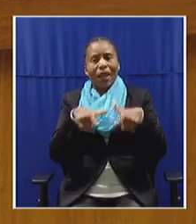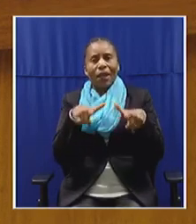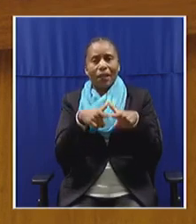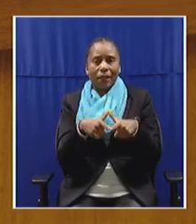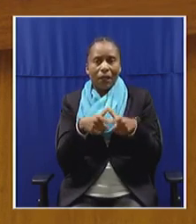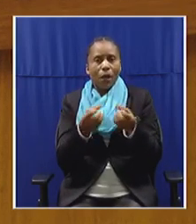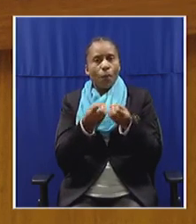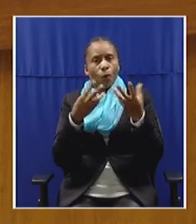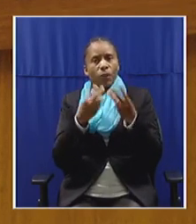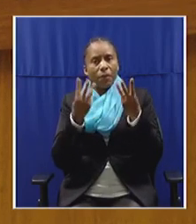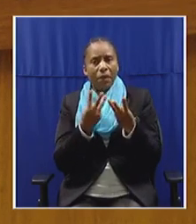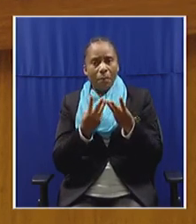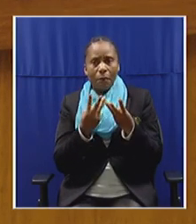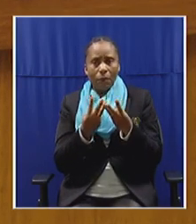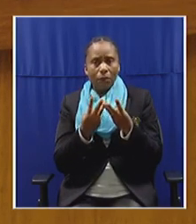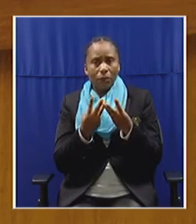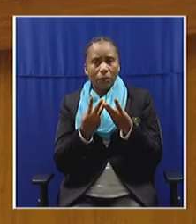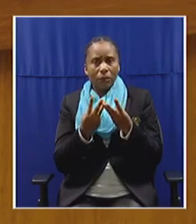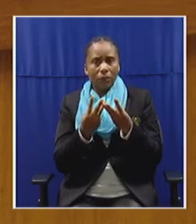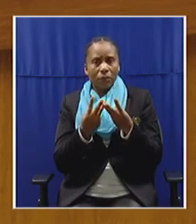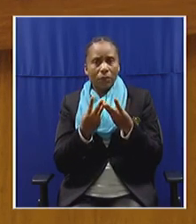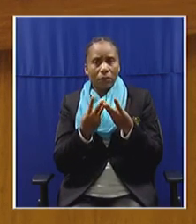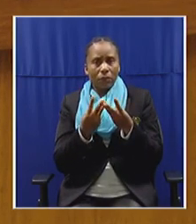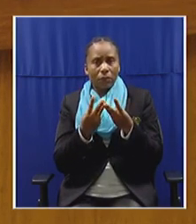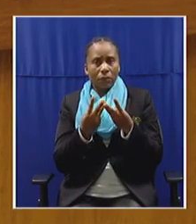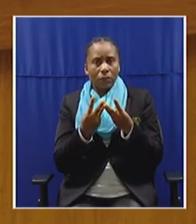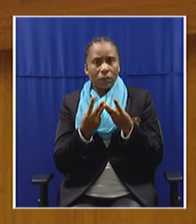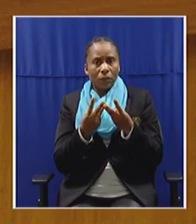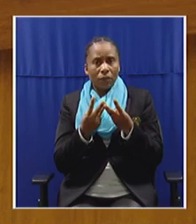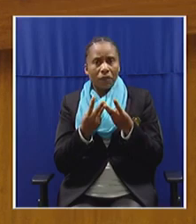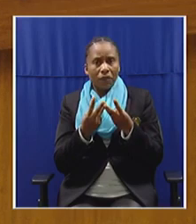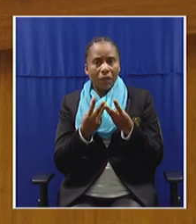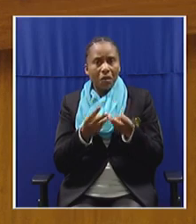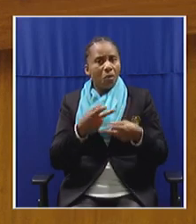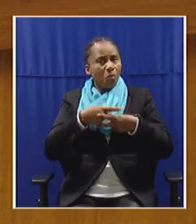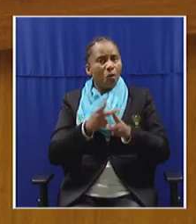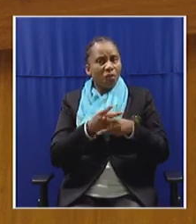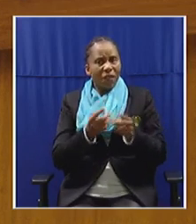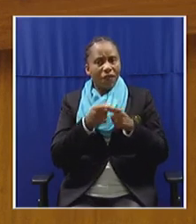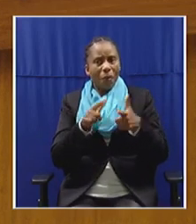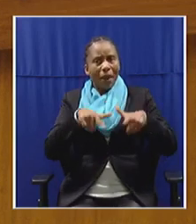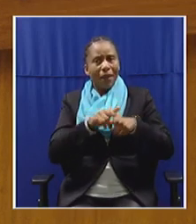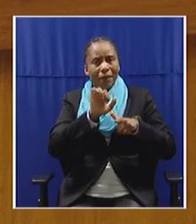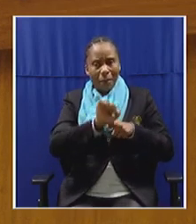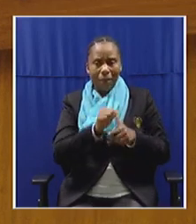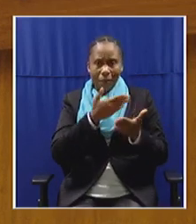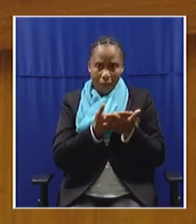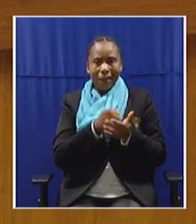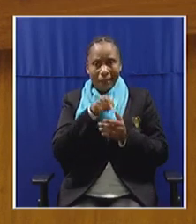Most of the people are in a position to produce from the land of their own, which is very good indeed.